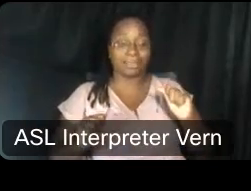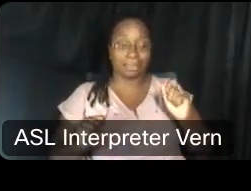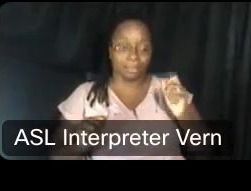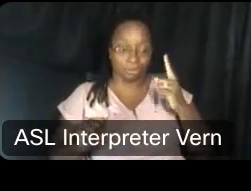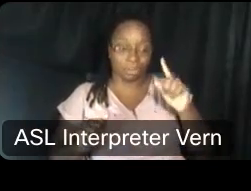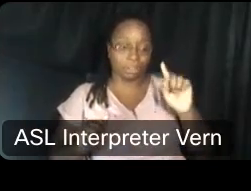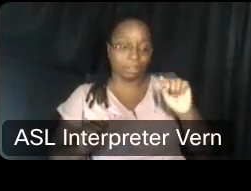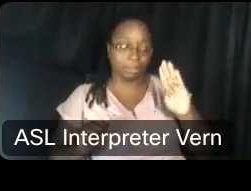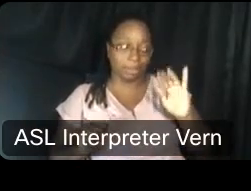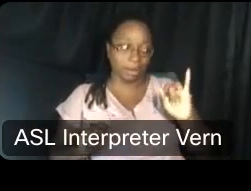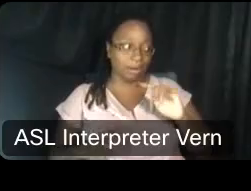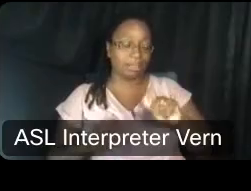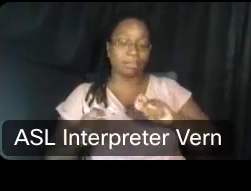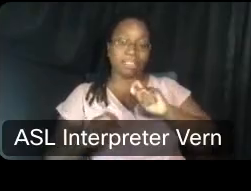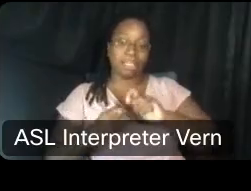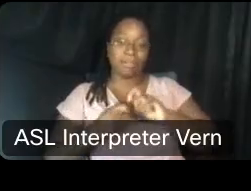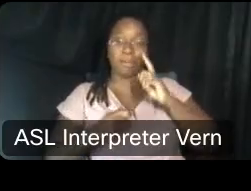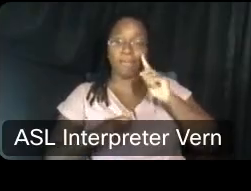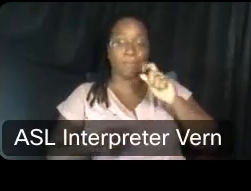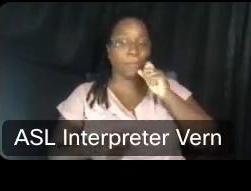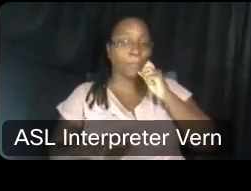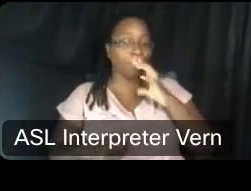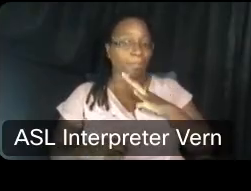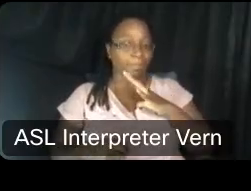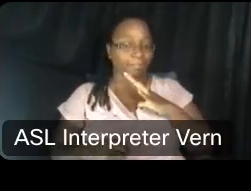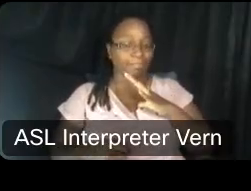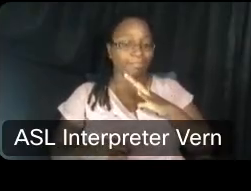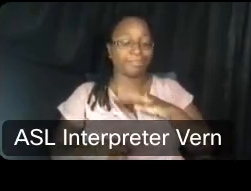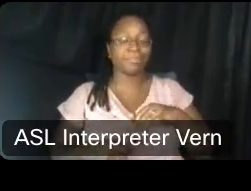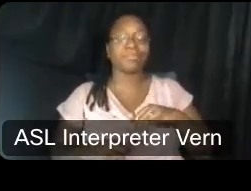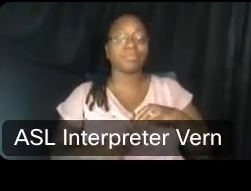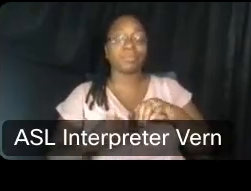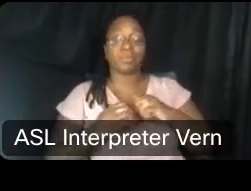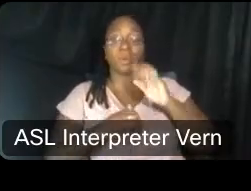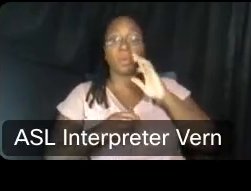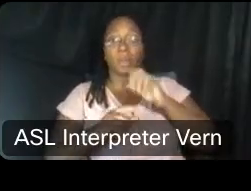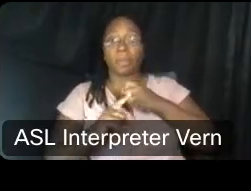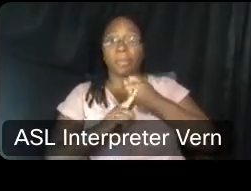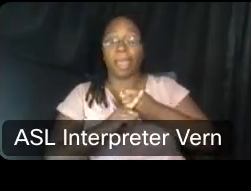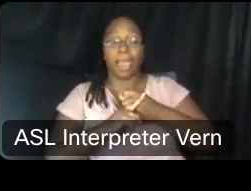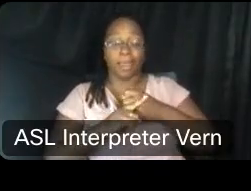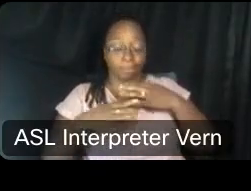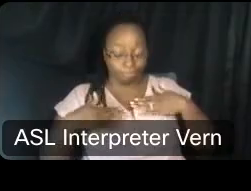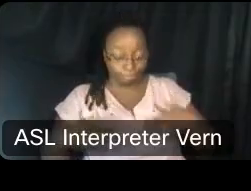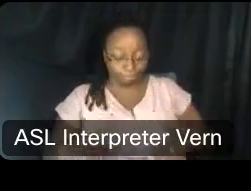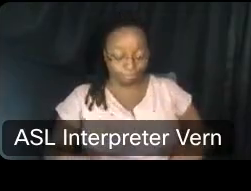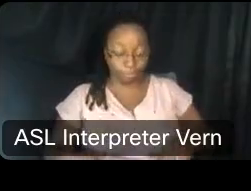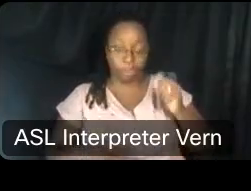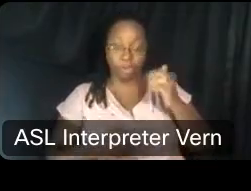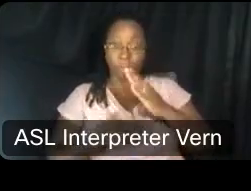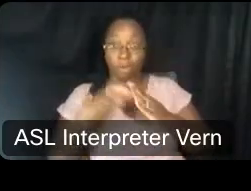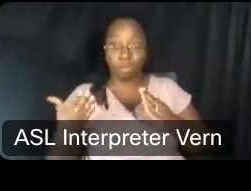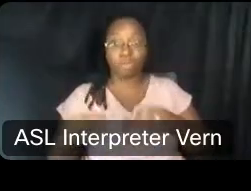TBI specifically on women. In terms of how it impacts other parts of the body, I'm sure that